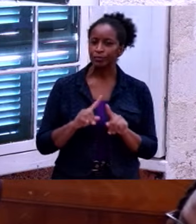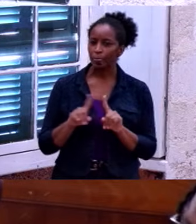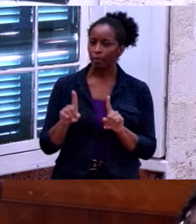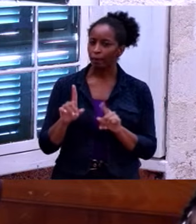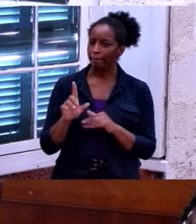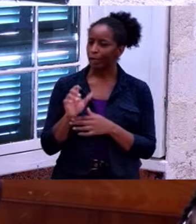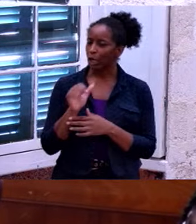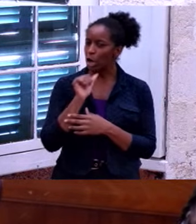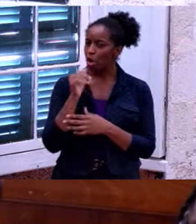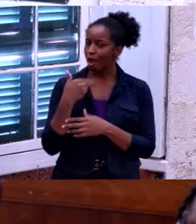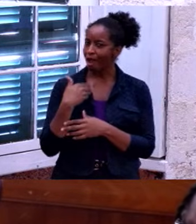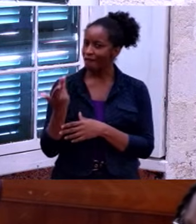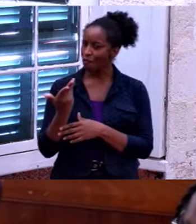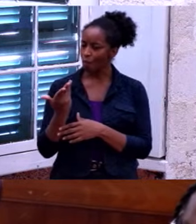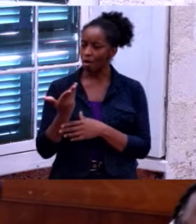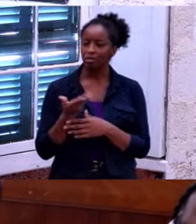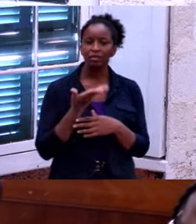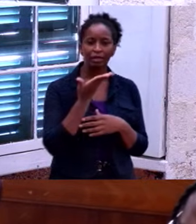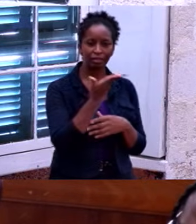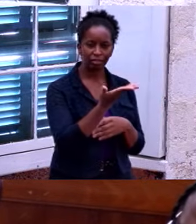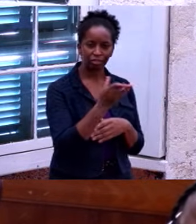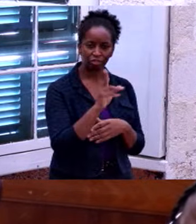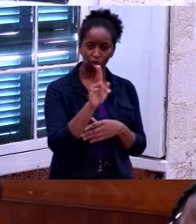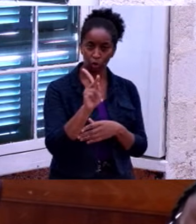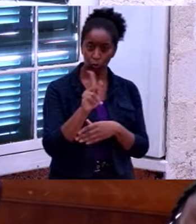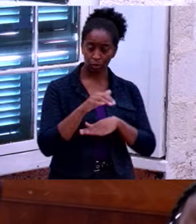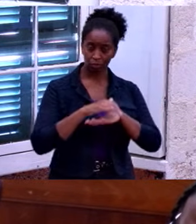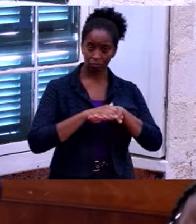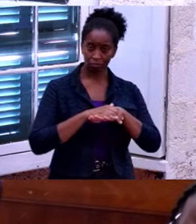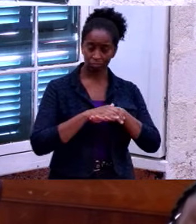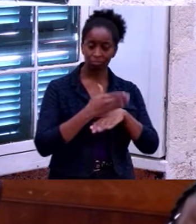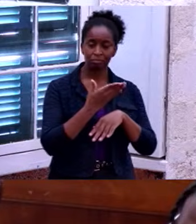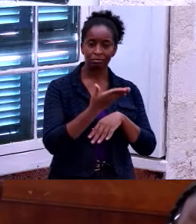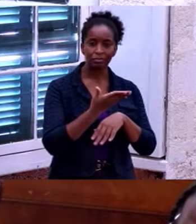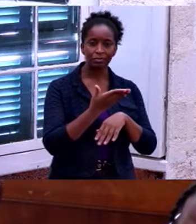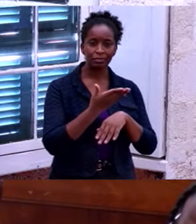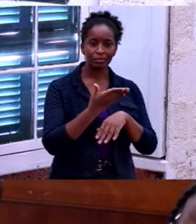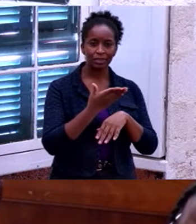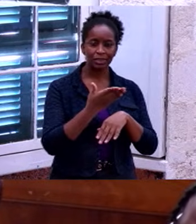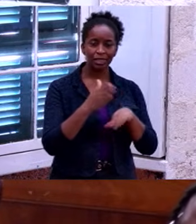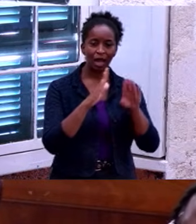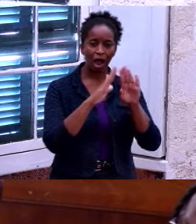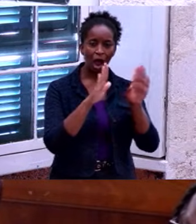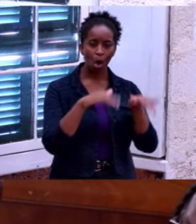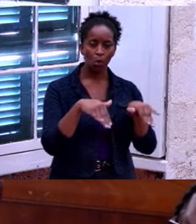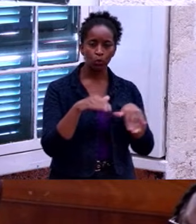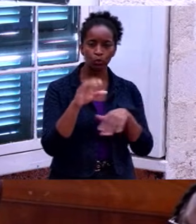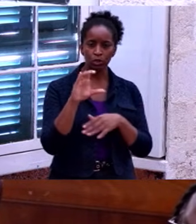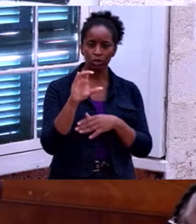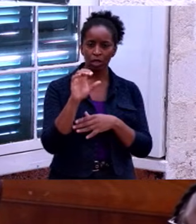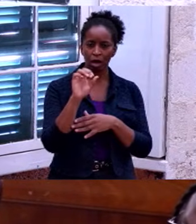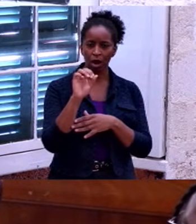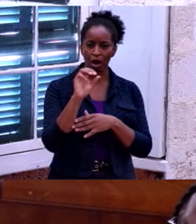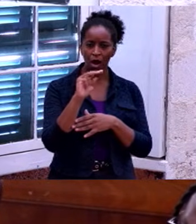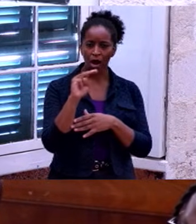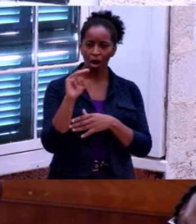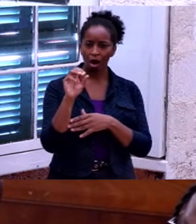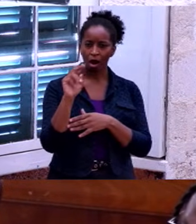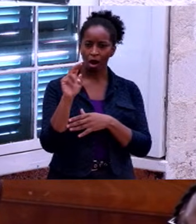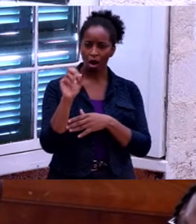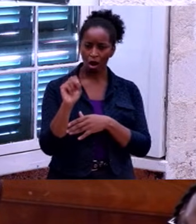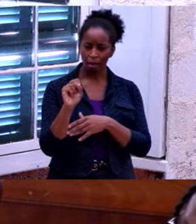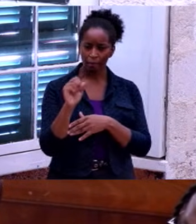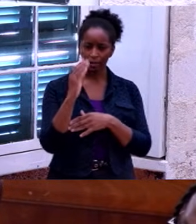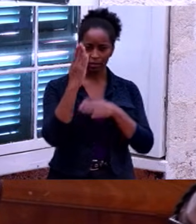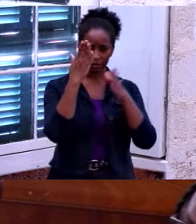Kingdom, the Speaker of the House of Commons does not face election challenges by the major political